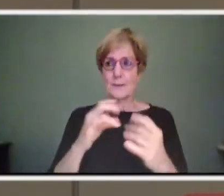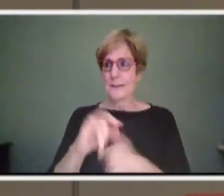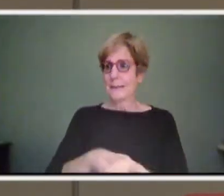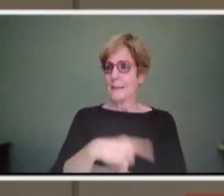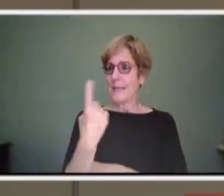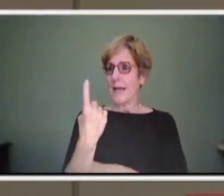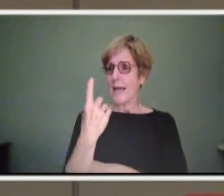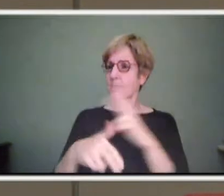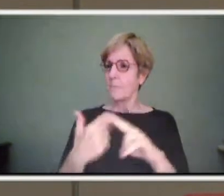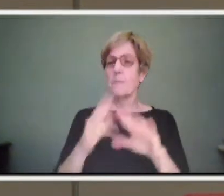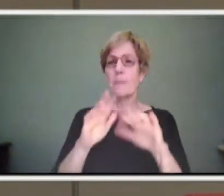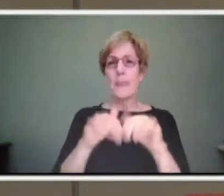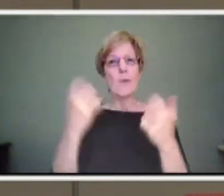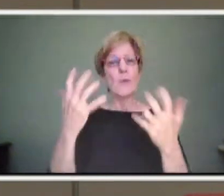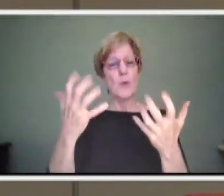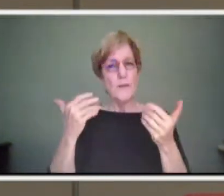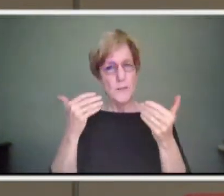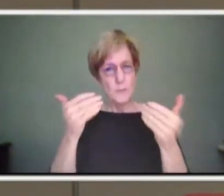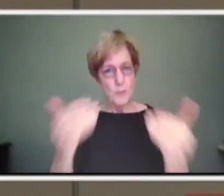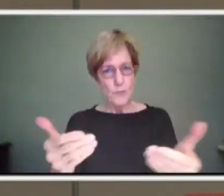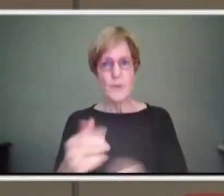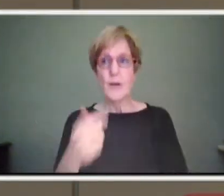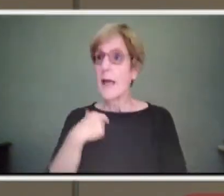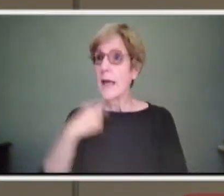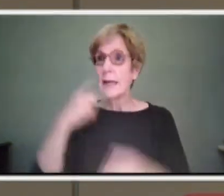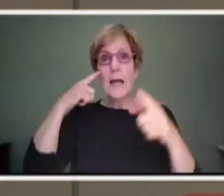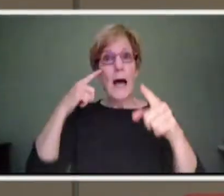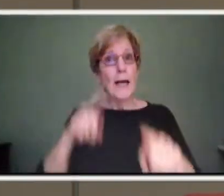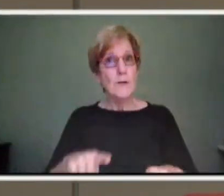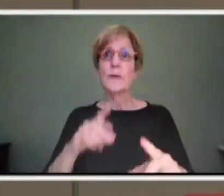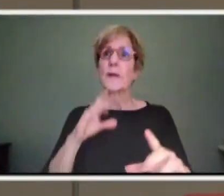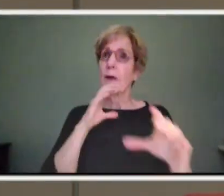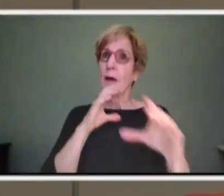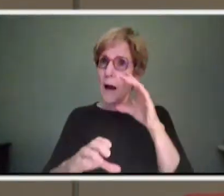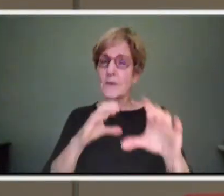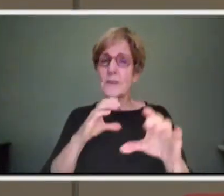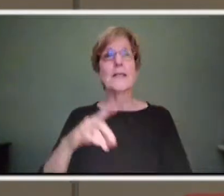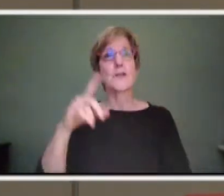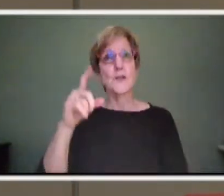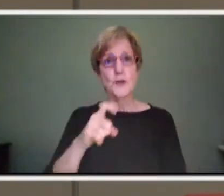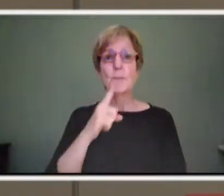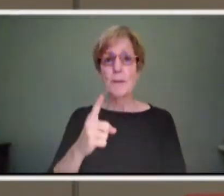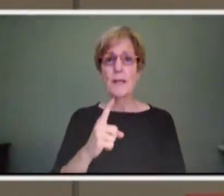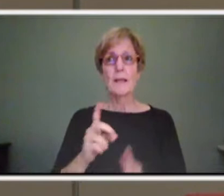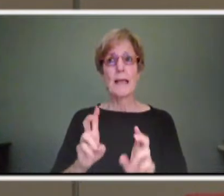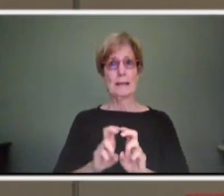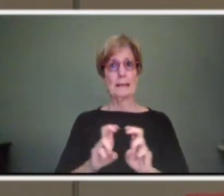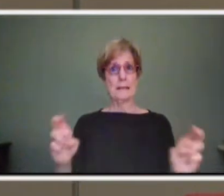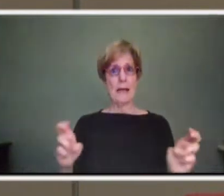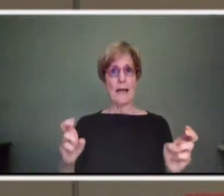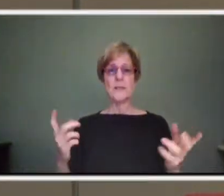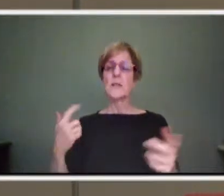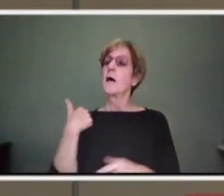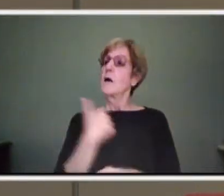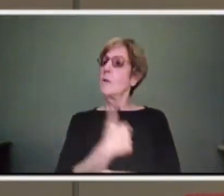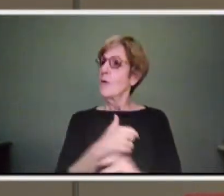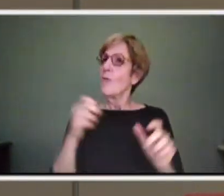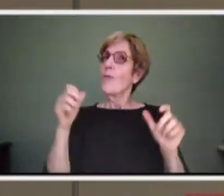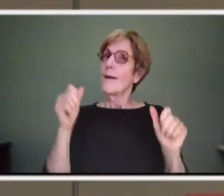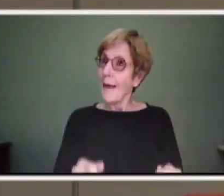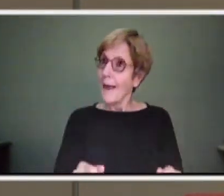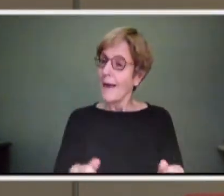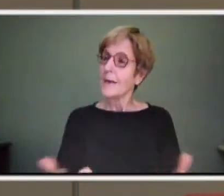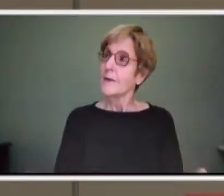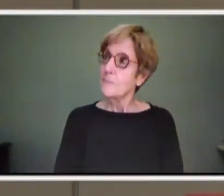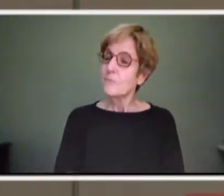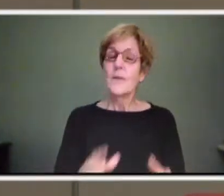how we want to move forward. And I agree, the conversation shouldn't be held at the dais, but what we have the ability to do is either